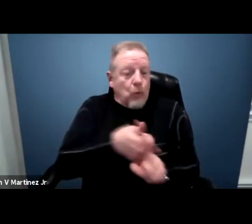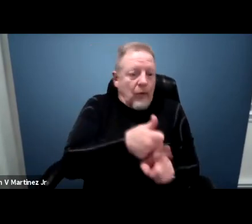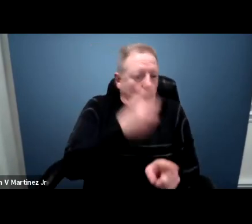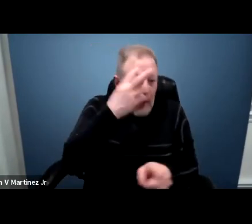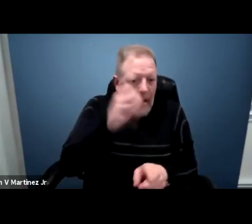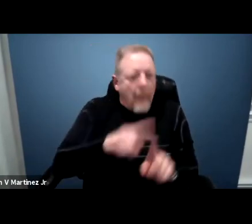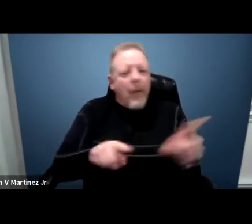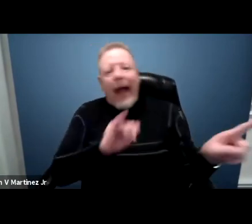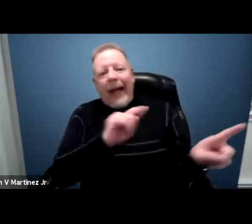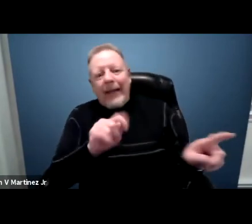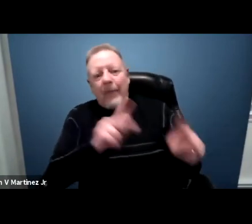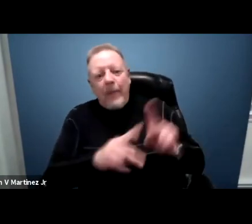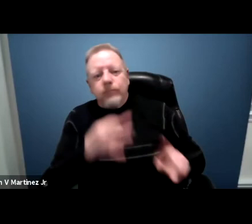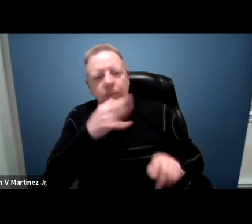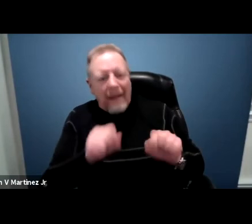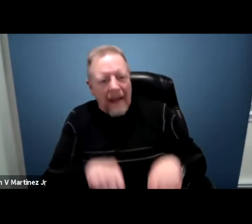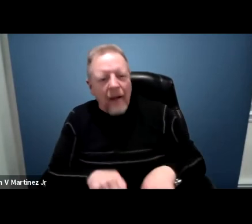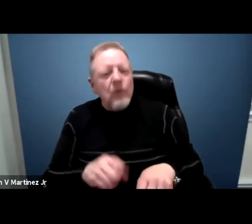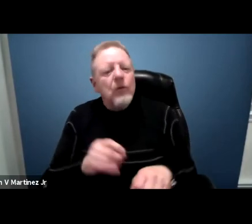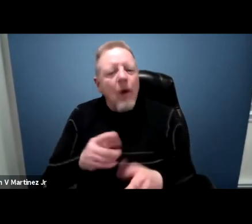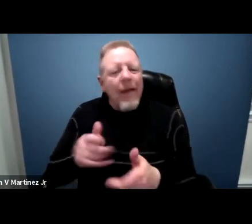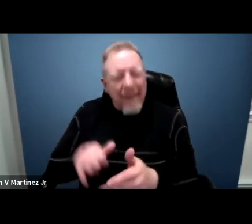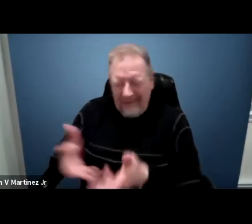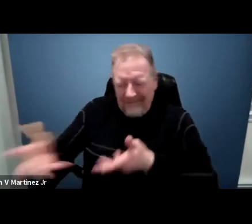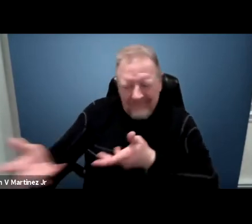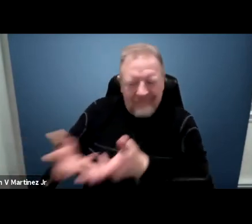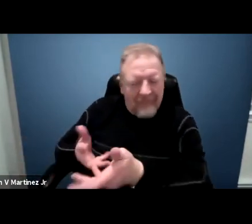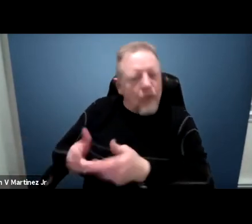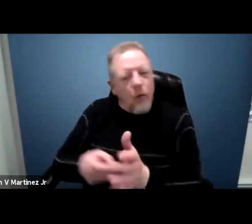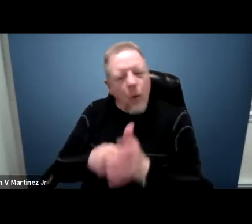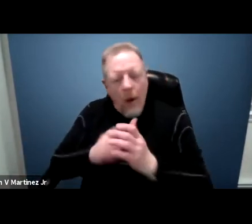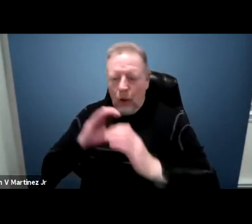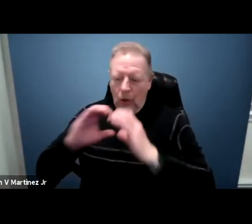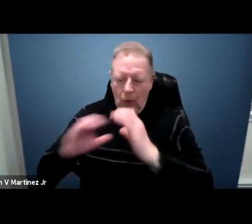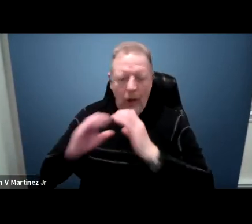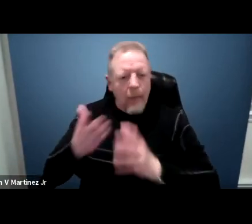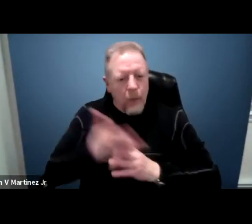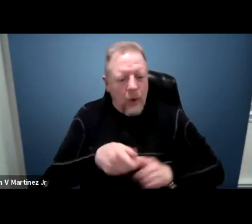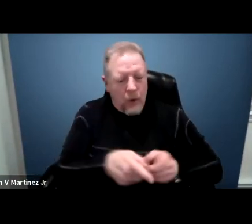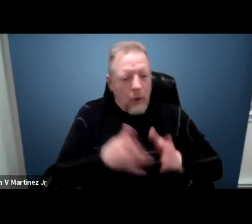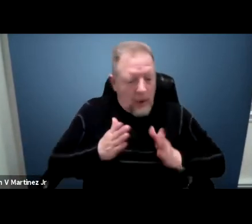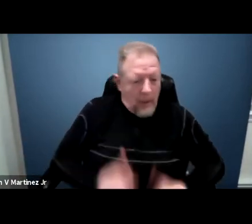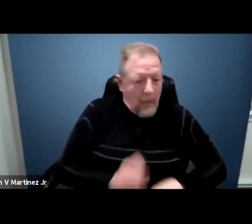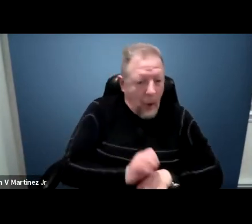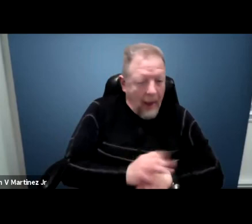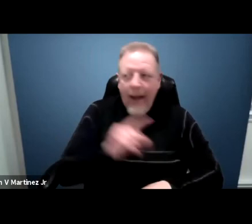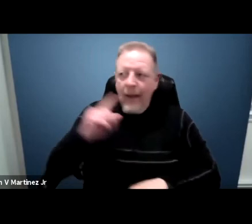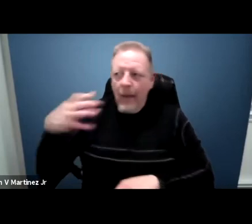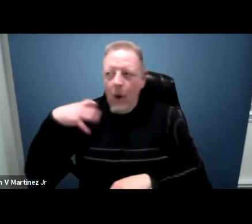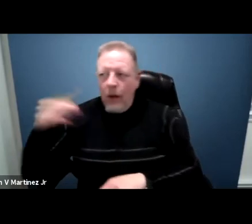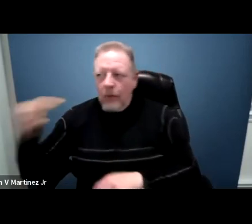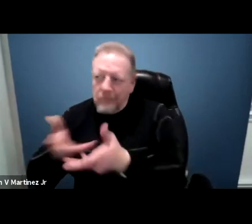the interactive process brings around more communication between the employee and the employer, so that everybody starts